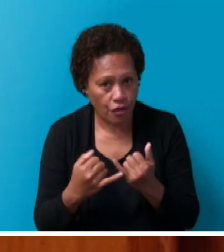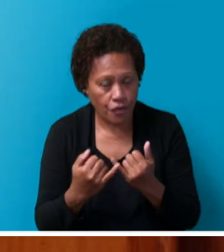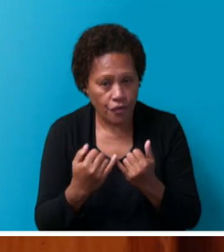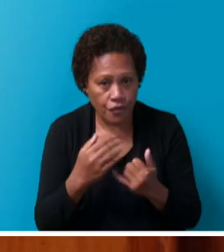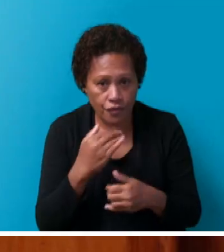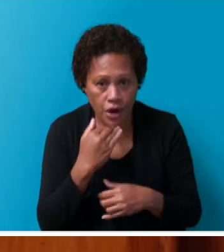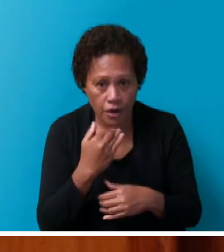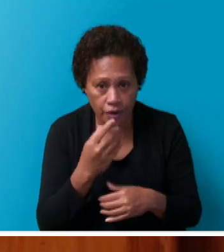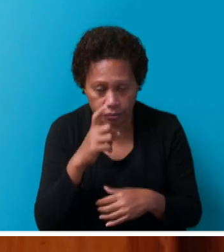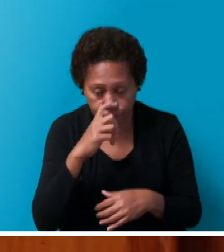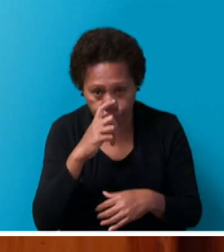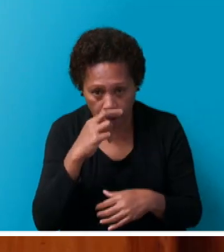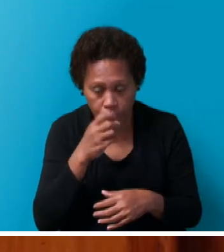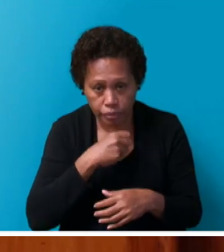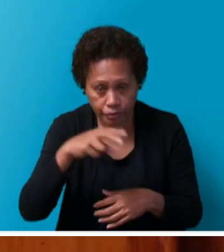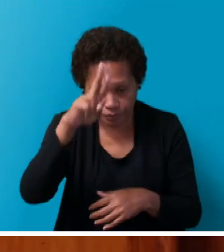you very